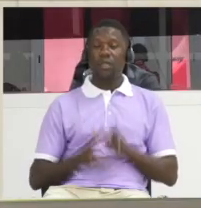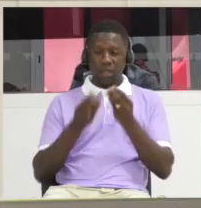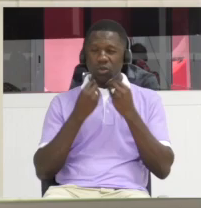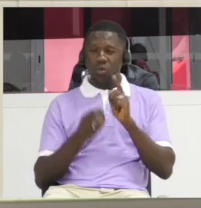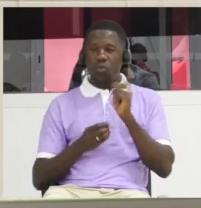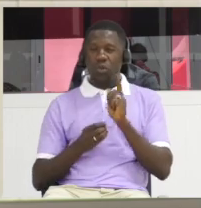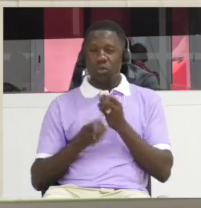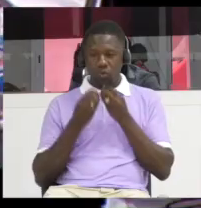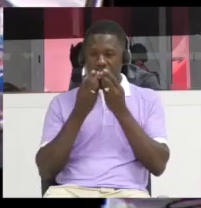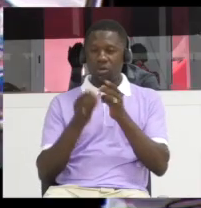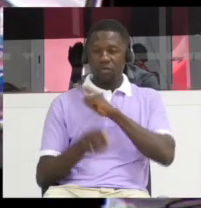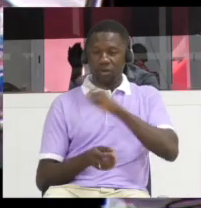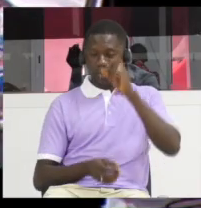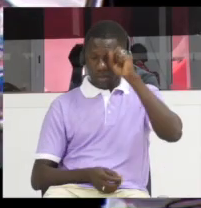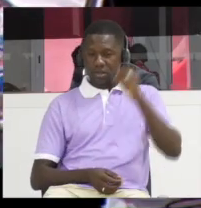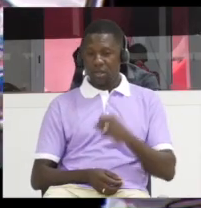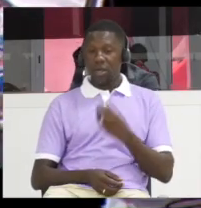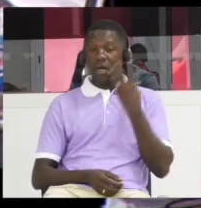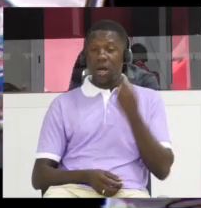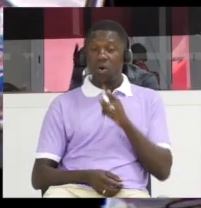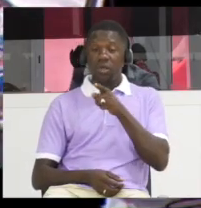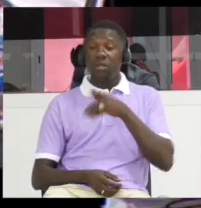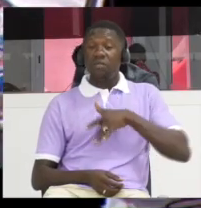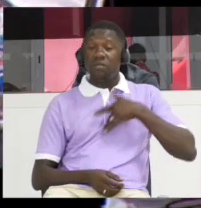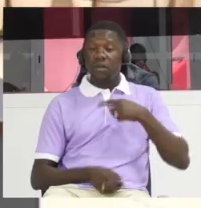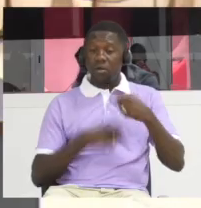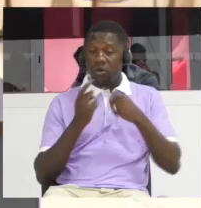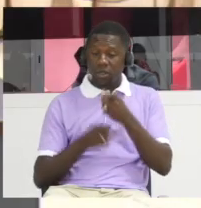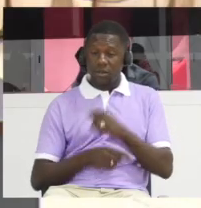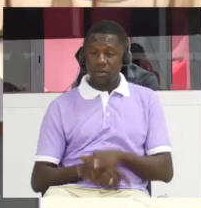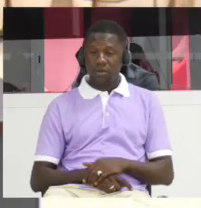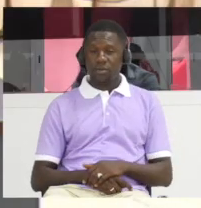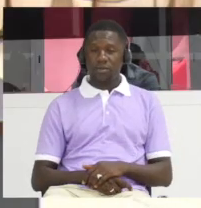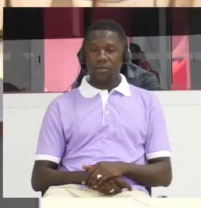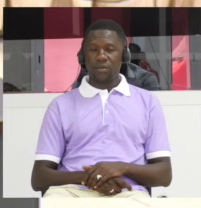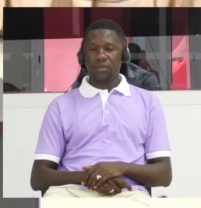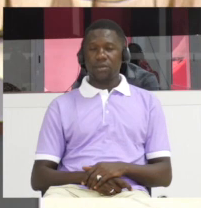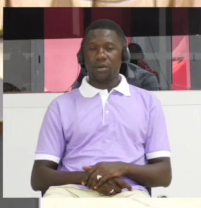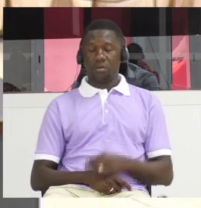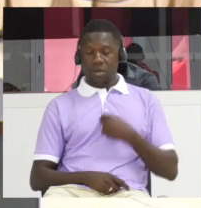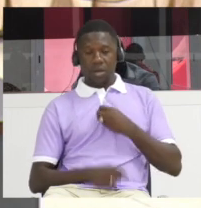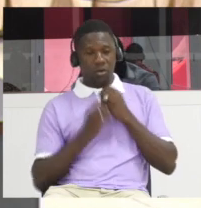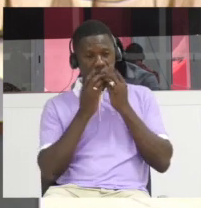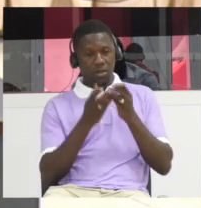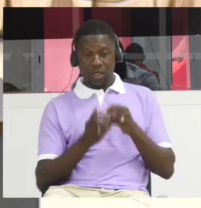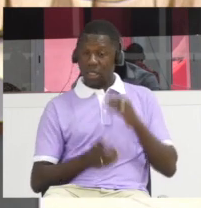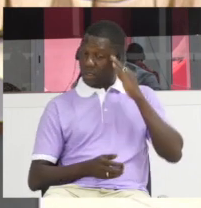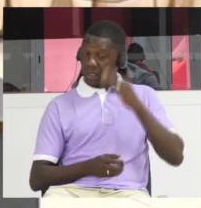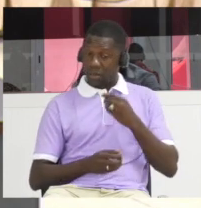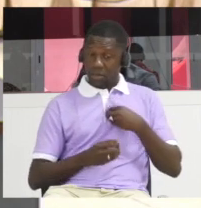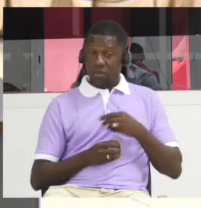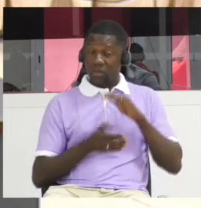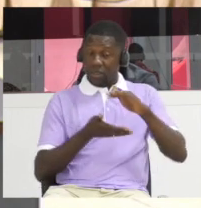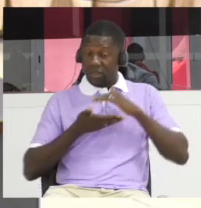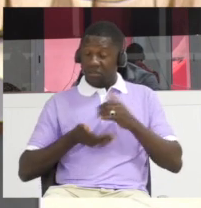and how he reacted to that. I told him that Sir, I've just received very